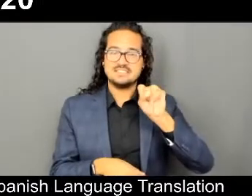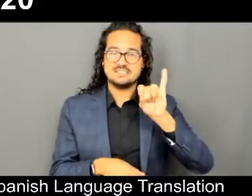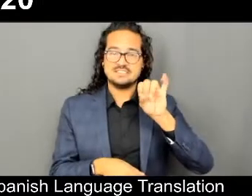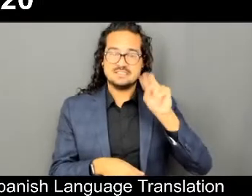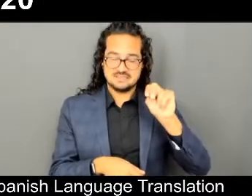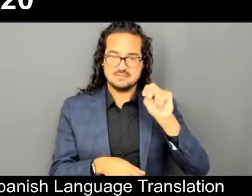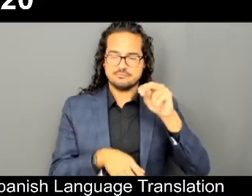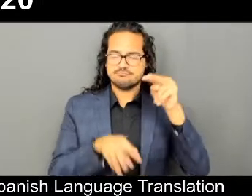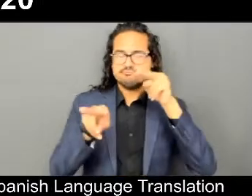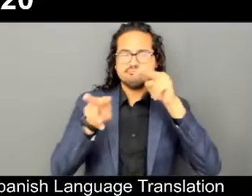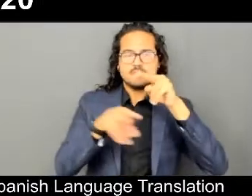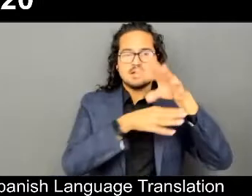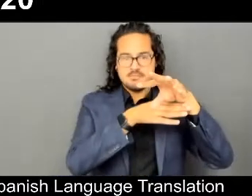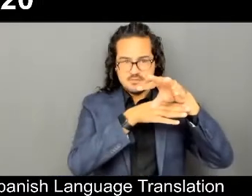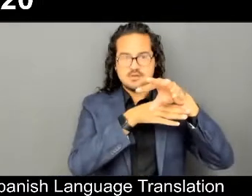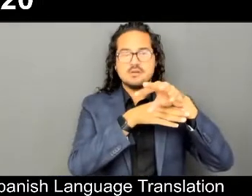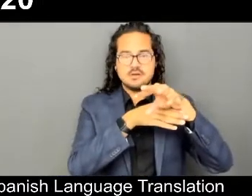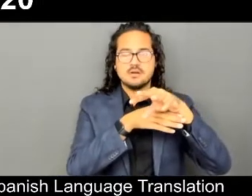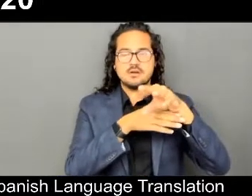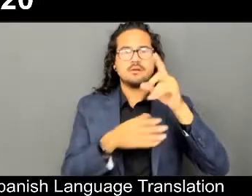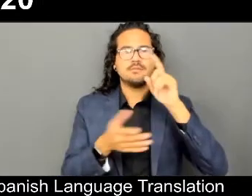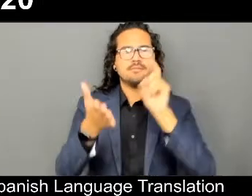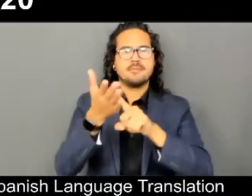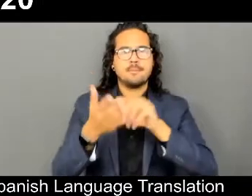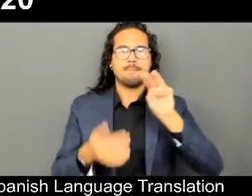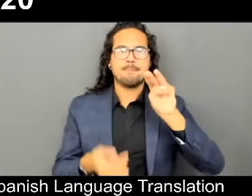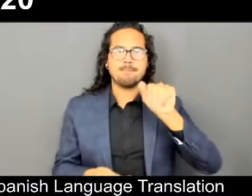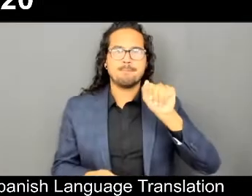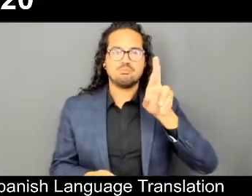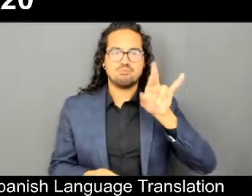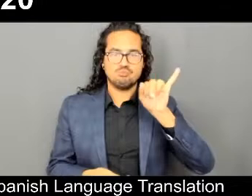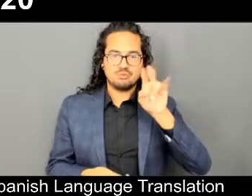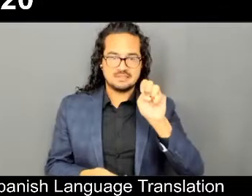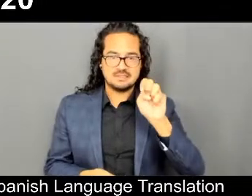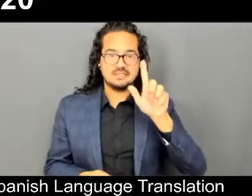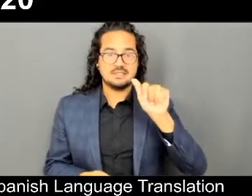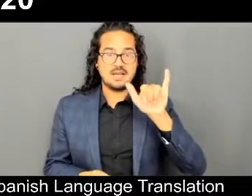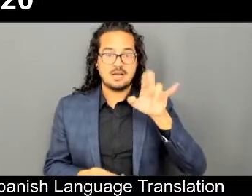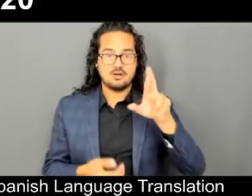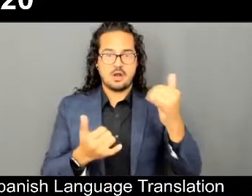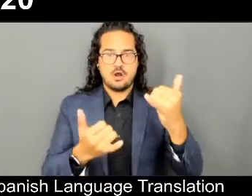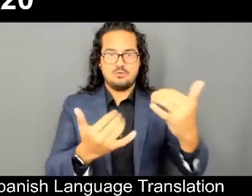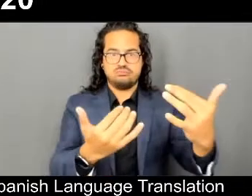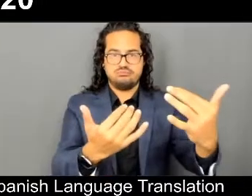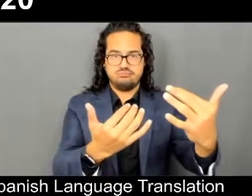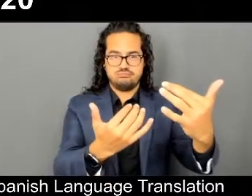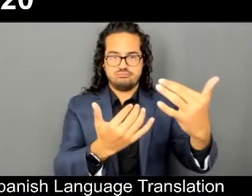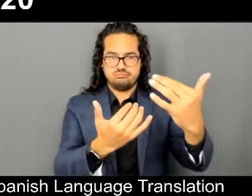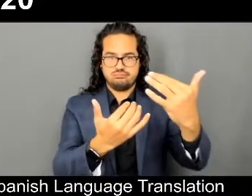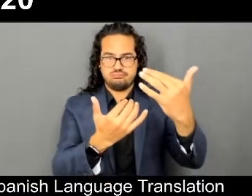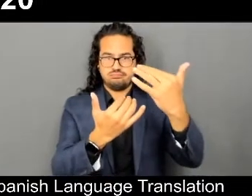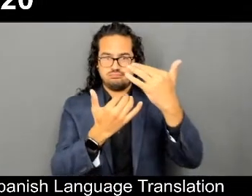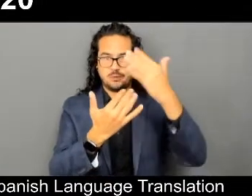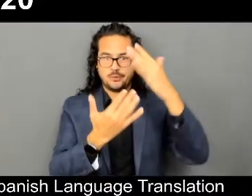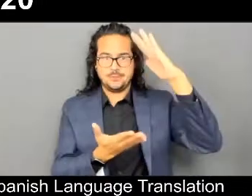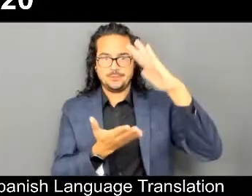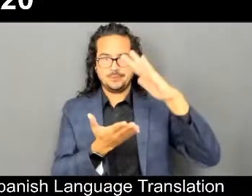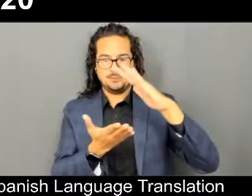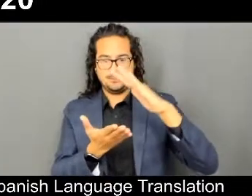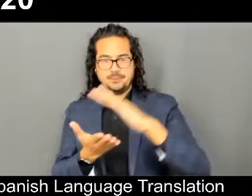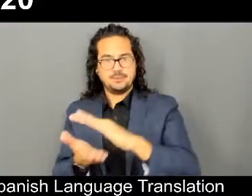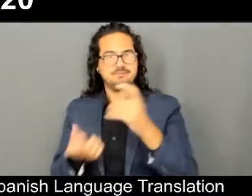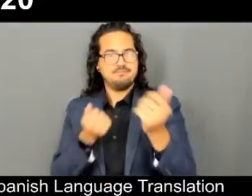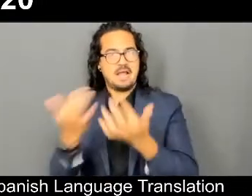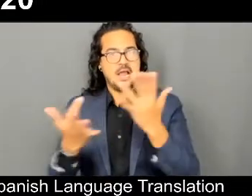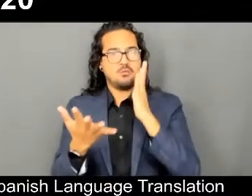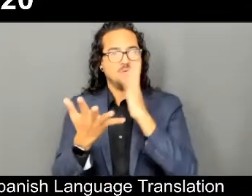days. That does kind of coincide with our weather forecast that we have for today, tomorrow, and then for sure as we look all the way